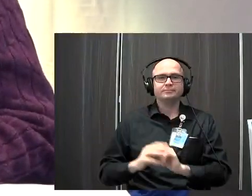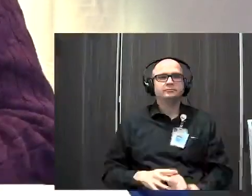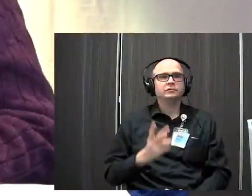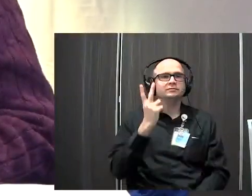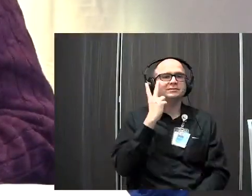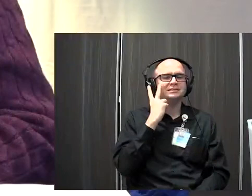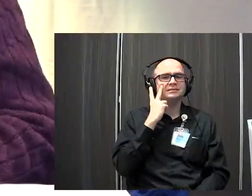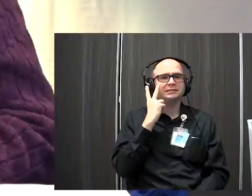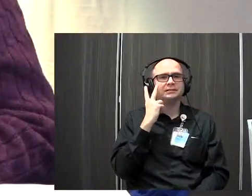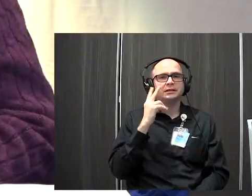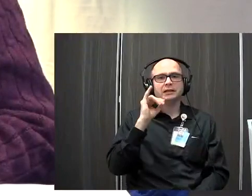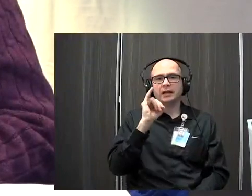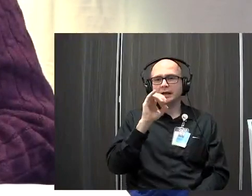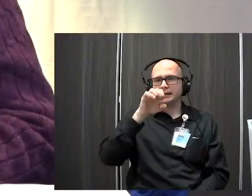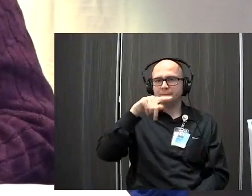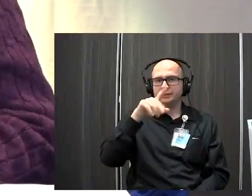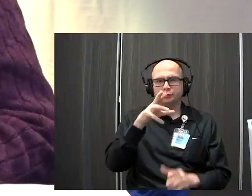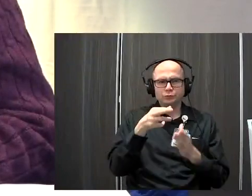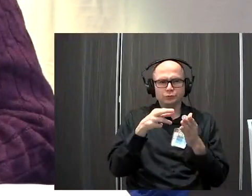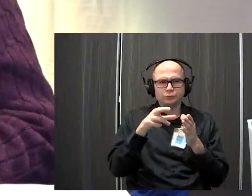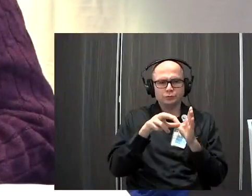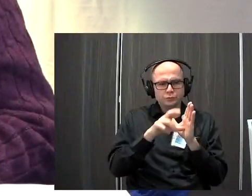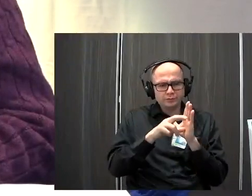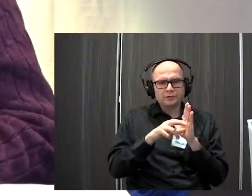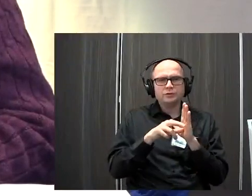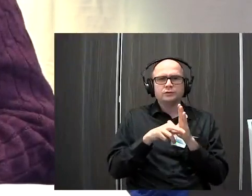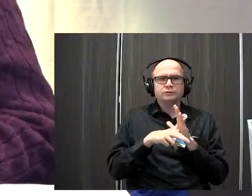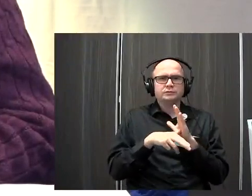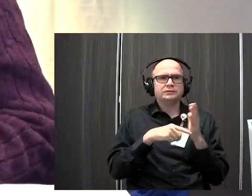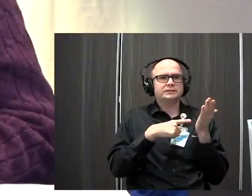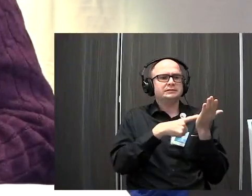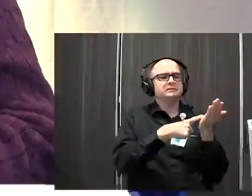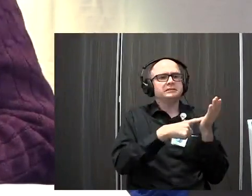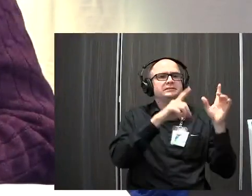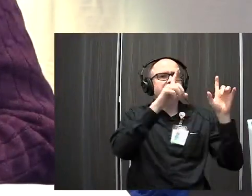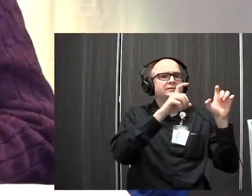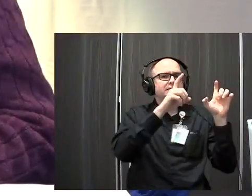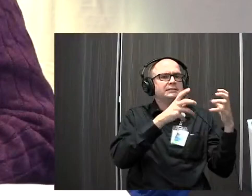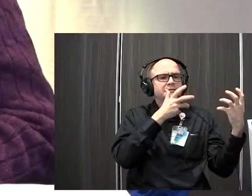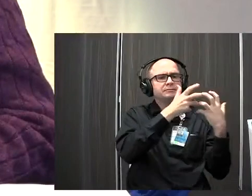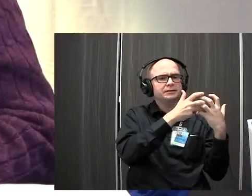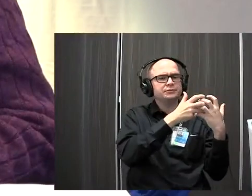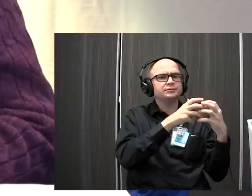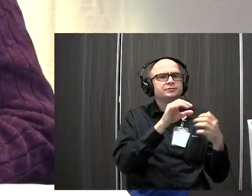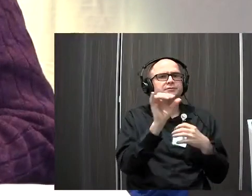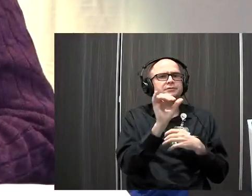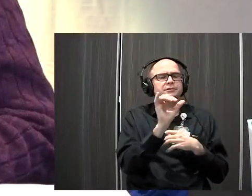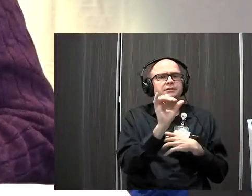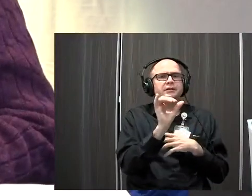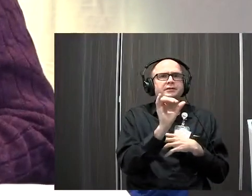Let's see, do most IEPs you reviewed have an area discussing testing accommodations, particularly in